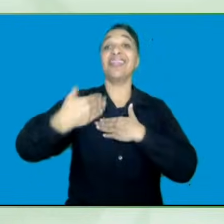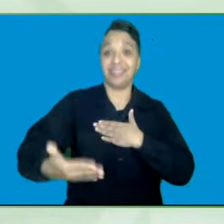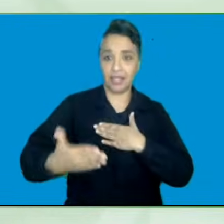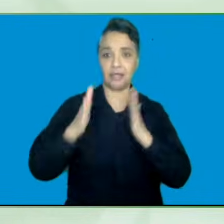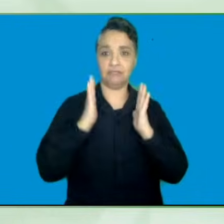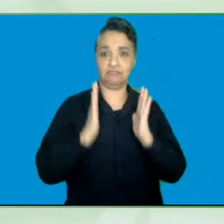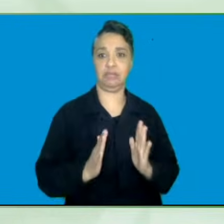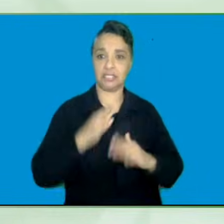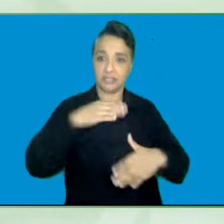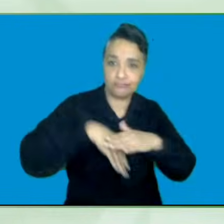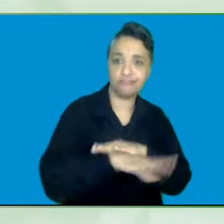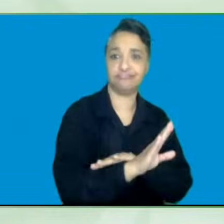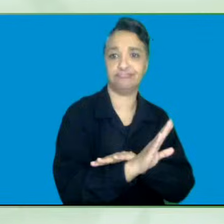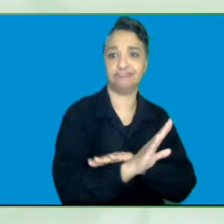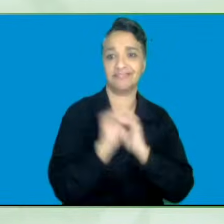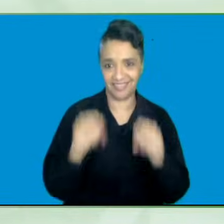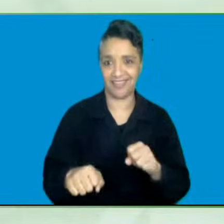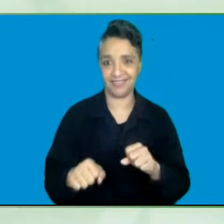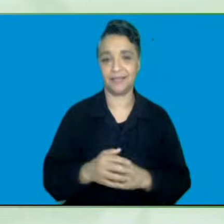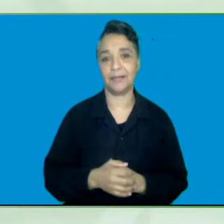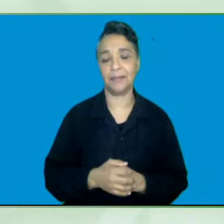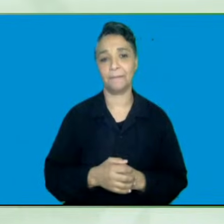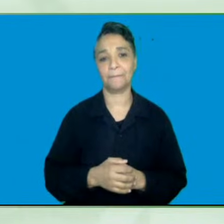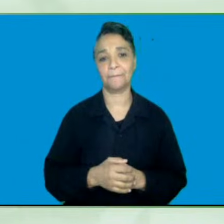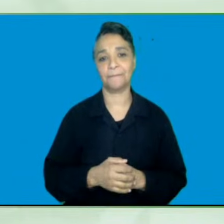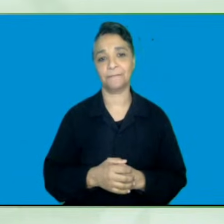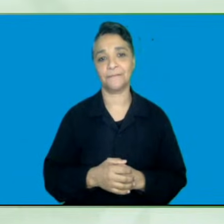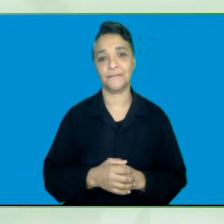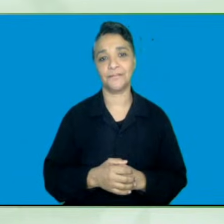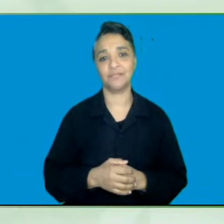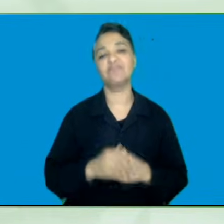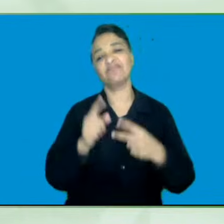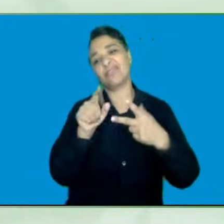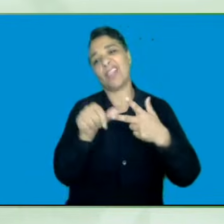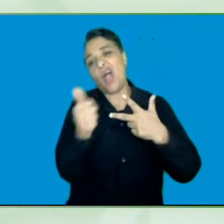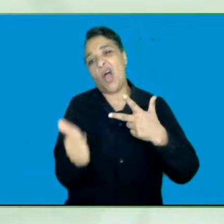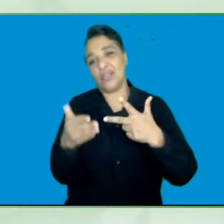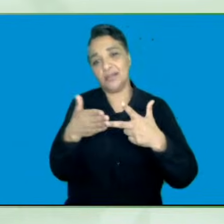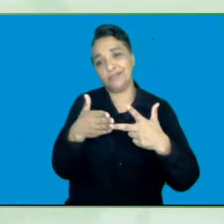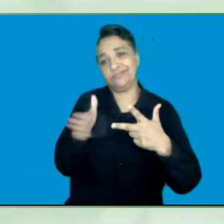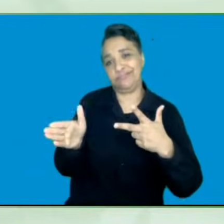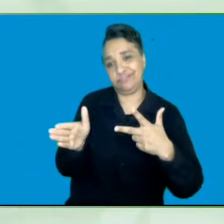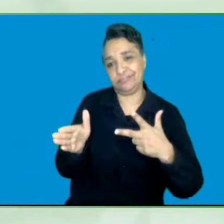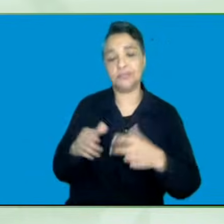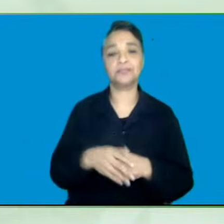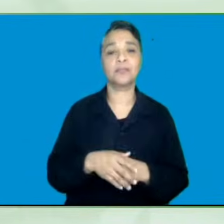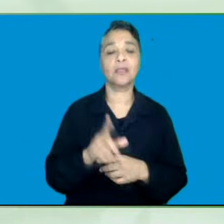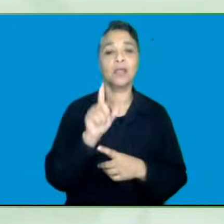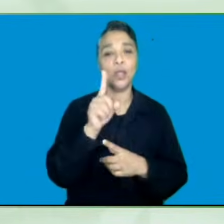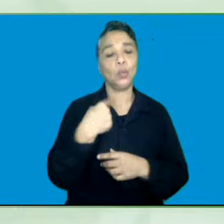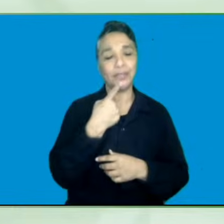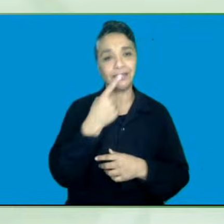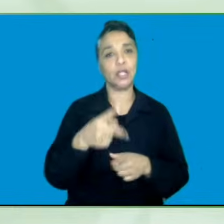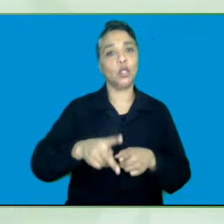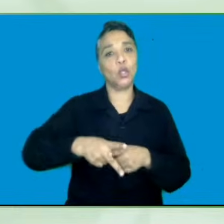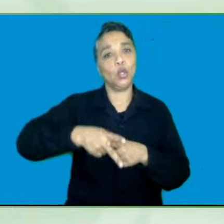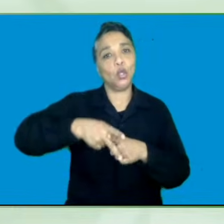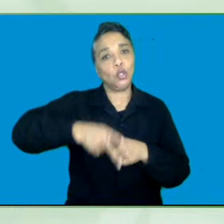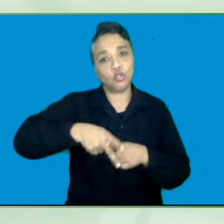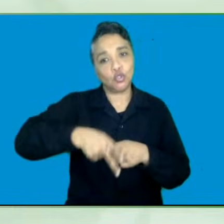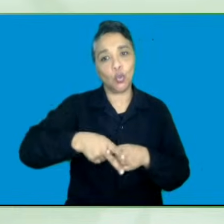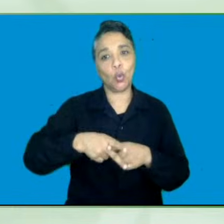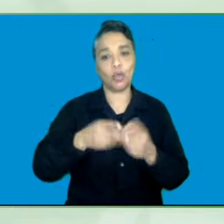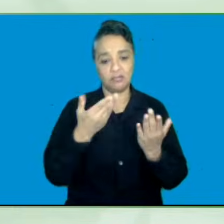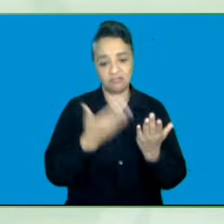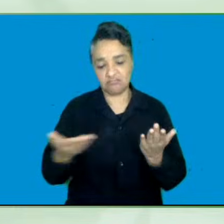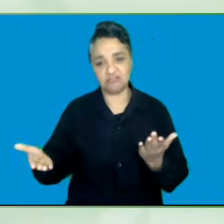And then one other type of, this is moving away now from virtual reality, but we also talk about tools to support planning